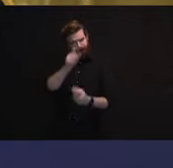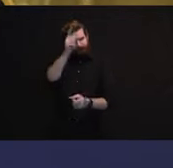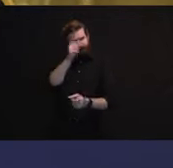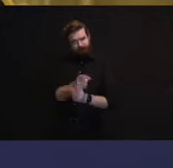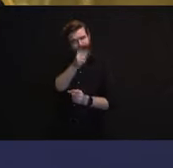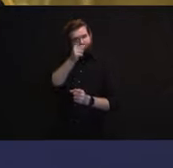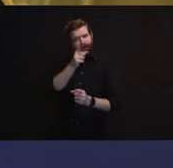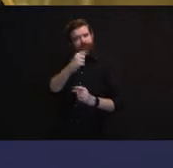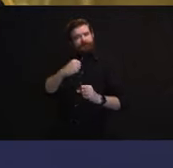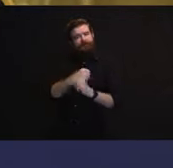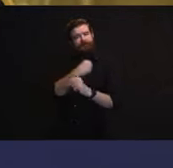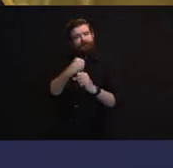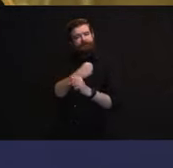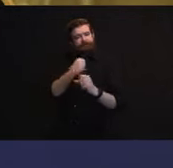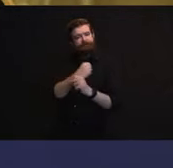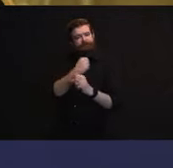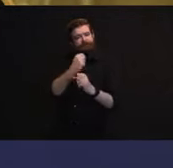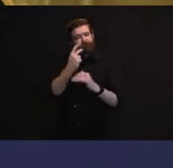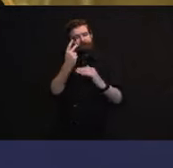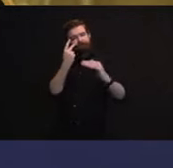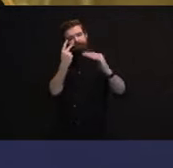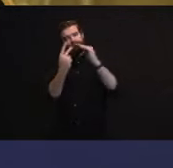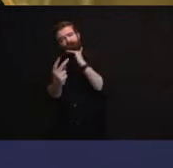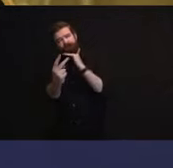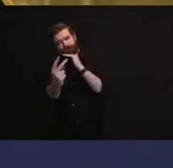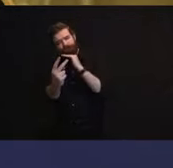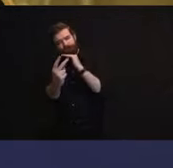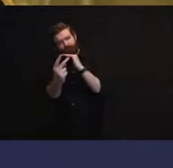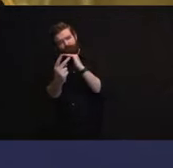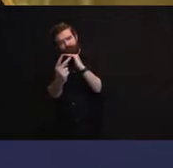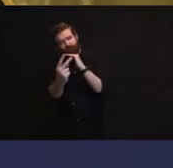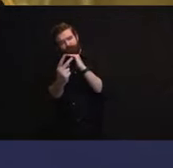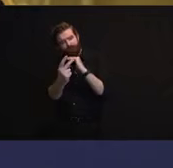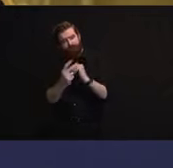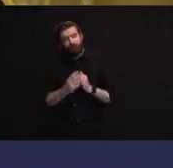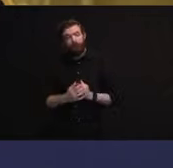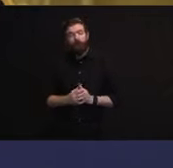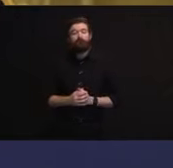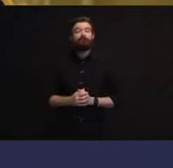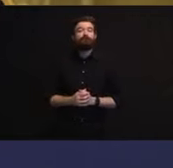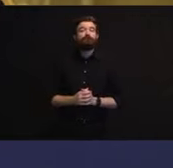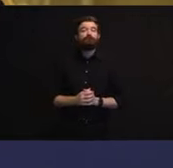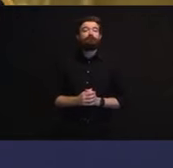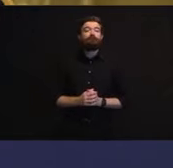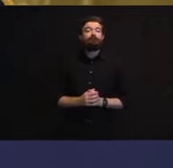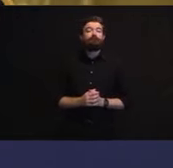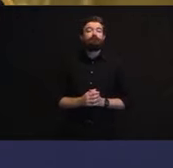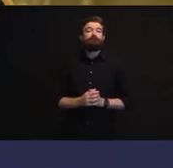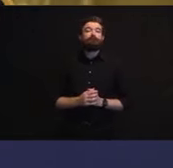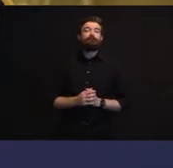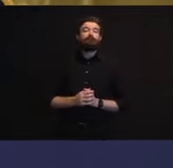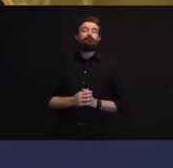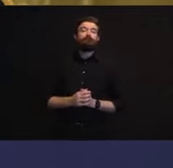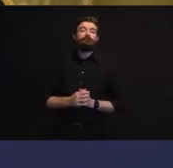models. And we're going to have thousands of people. You know, we currently have hospitalizations,